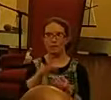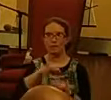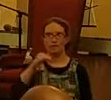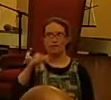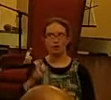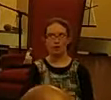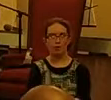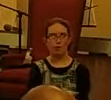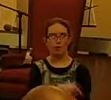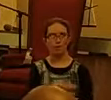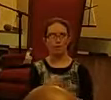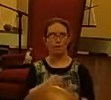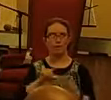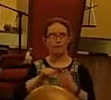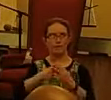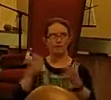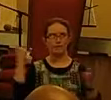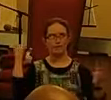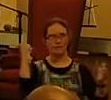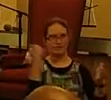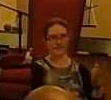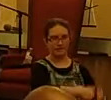very long before he begins to attack.